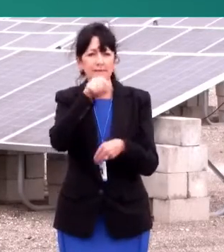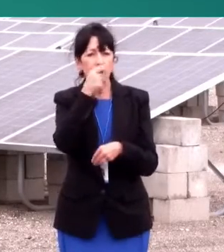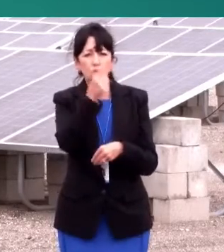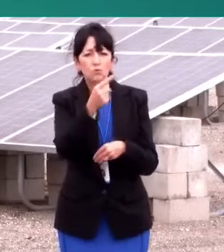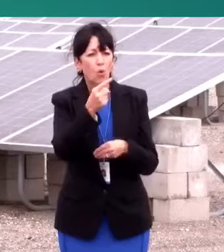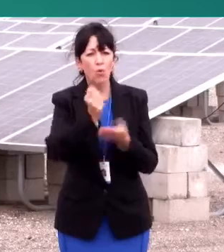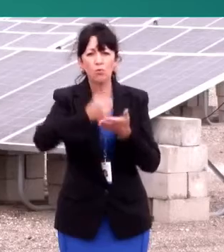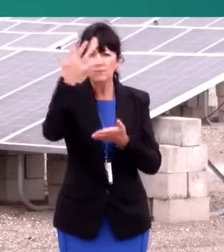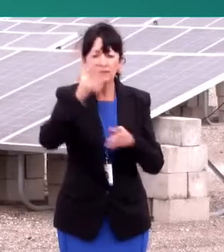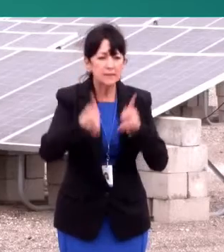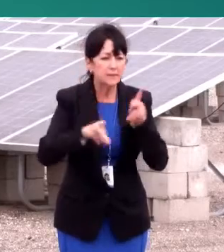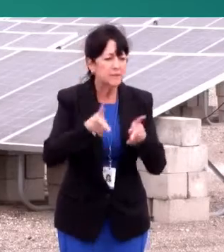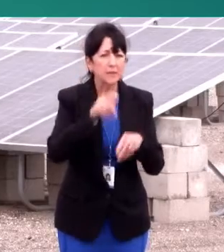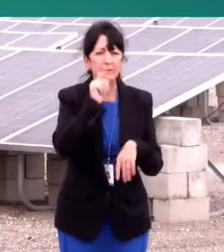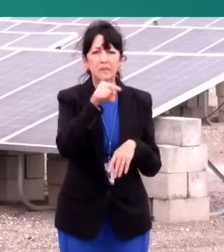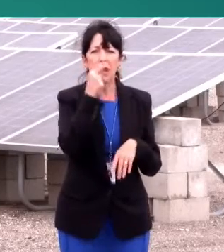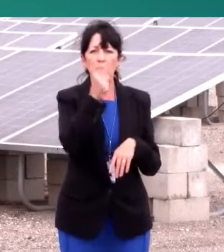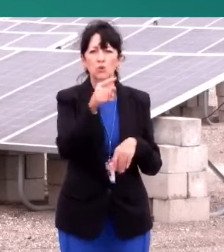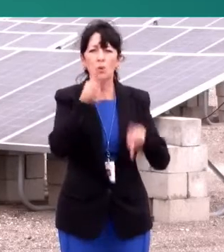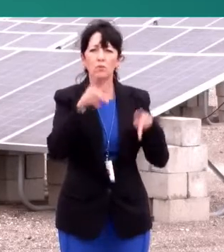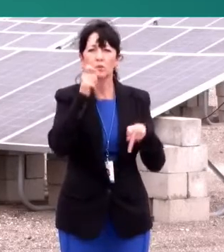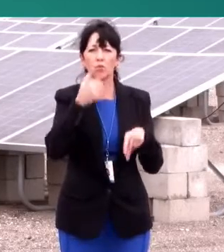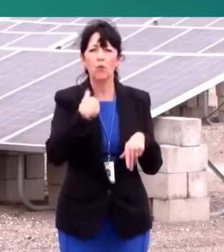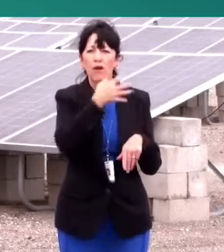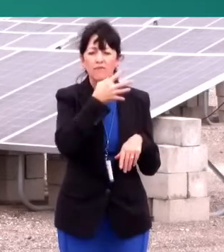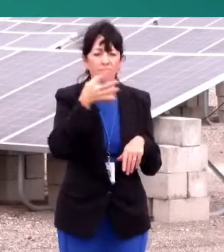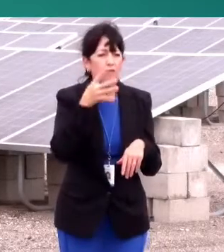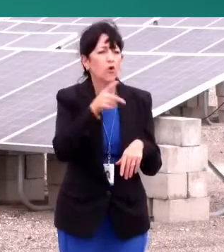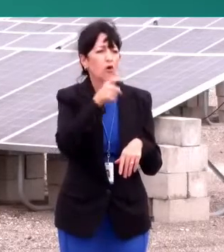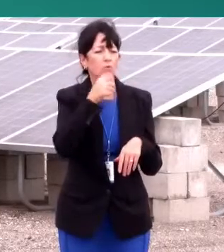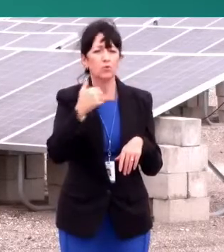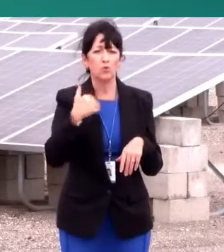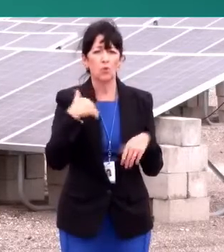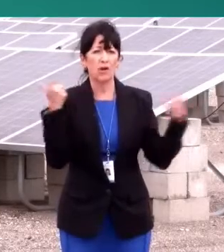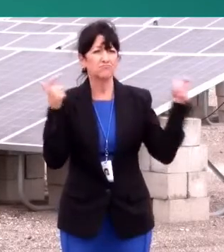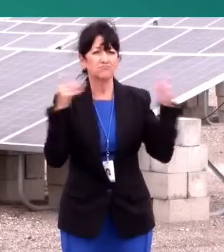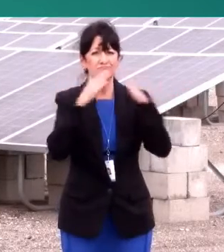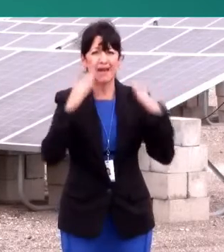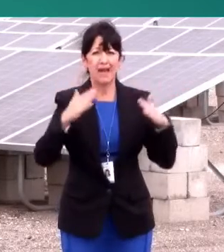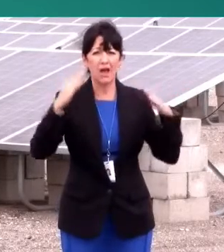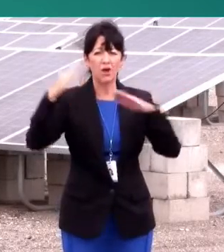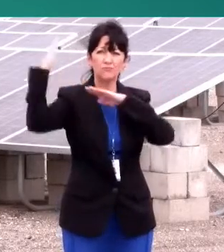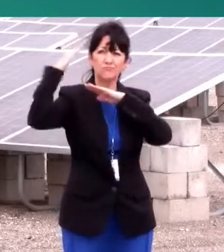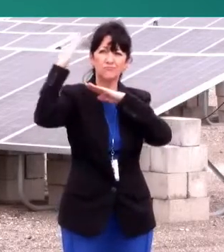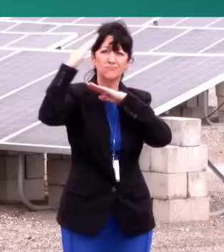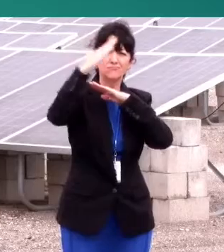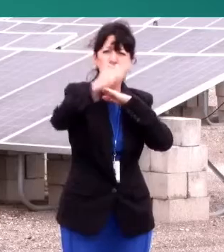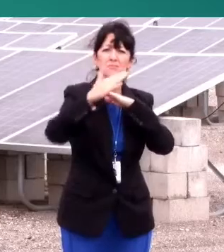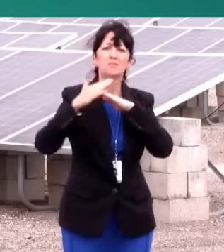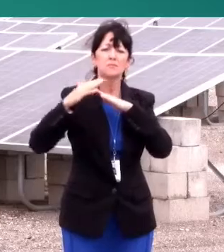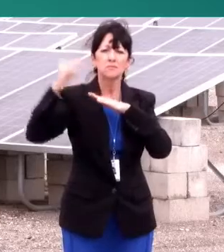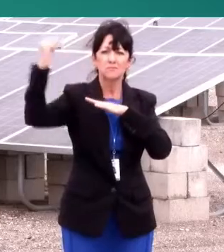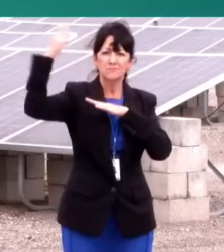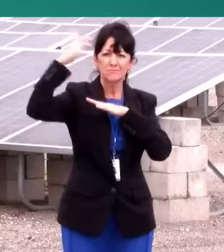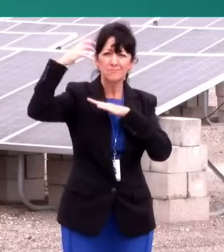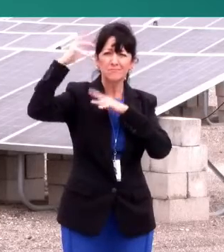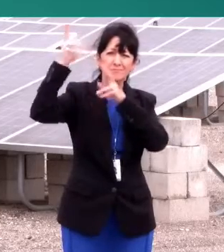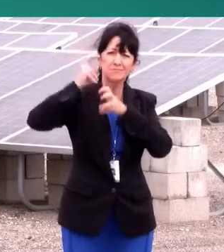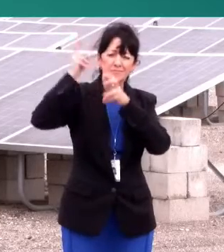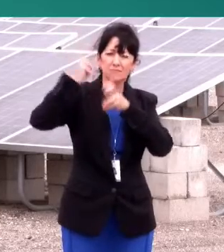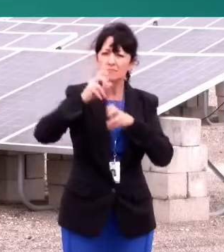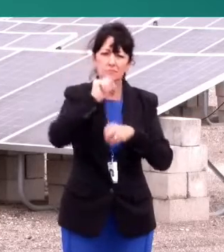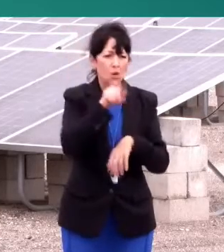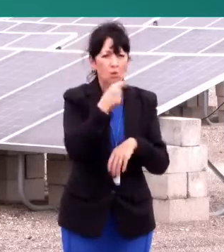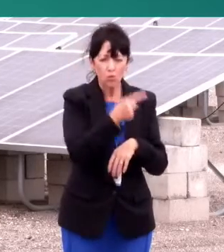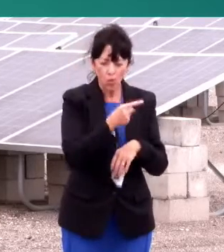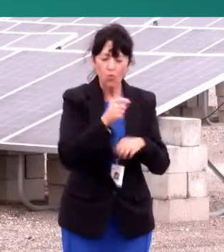have a rooftop that they can put solar panels on. We really need to make it available to all. And that's really what this